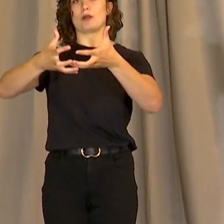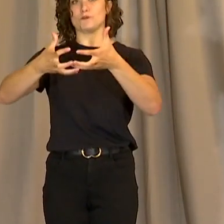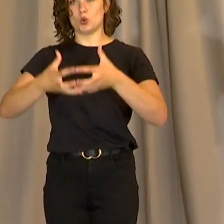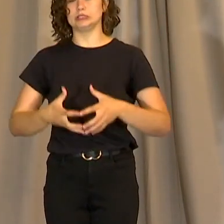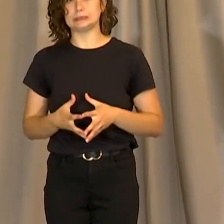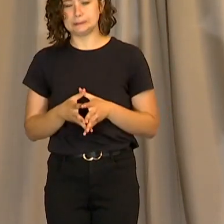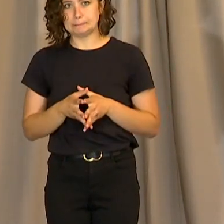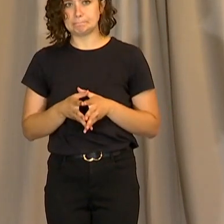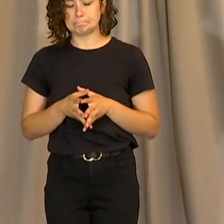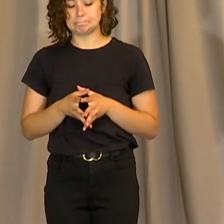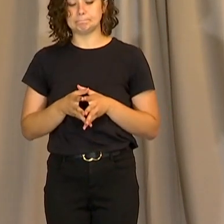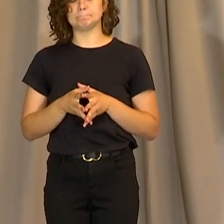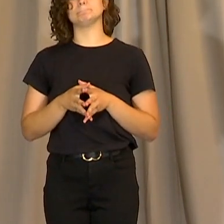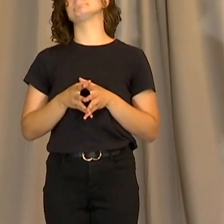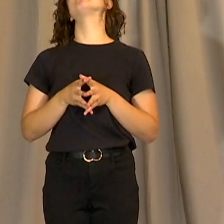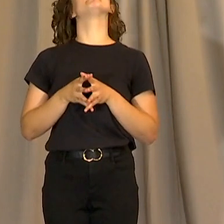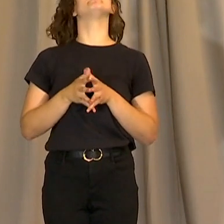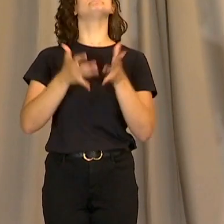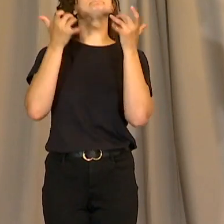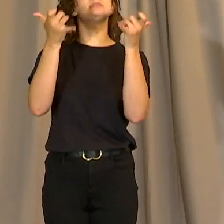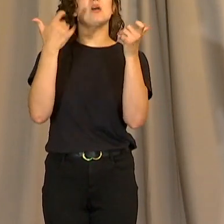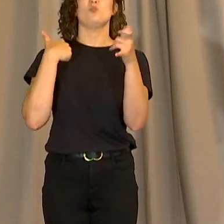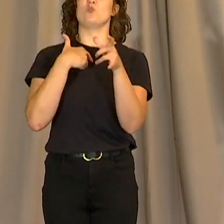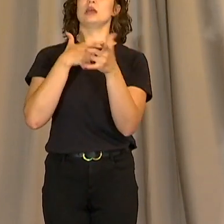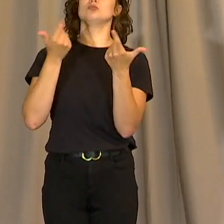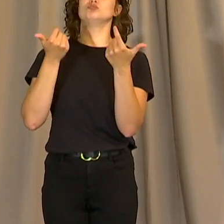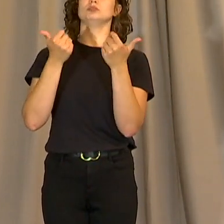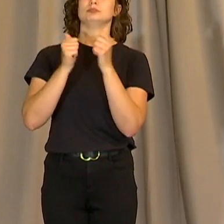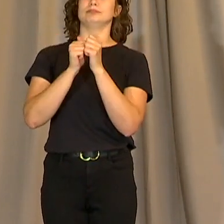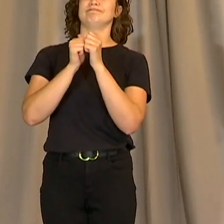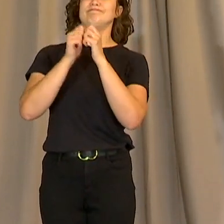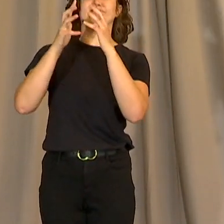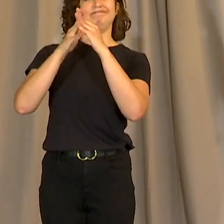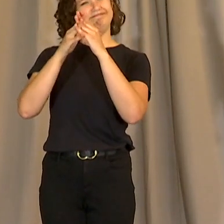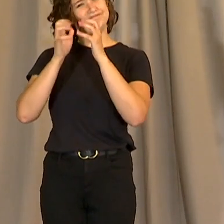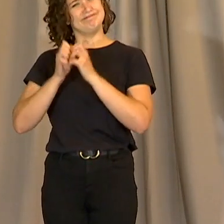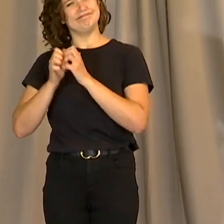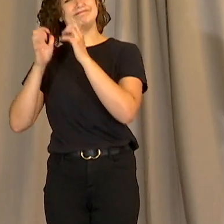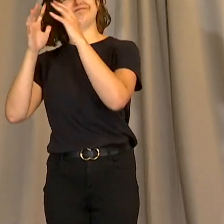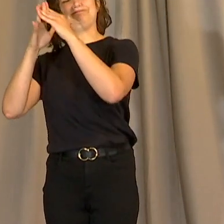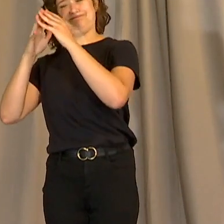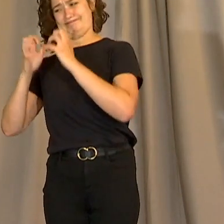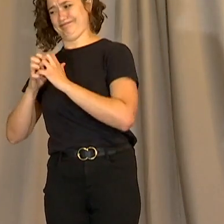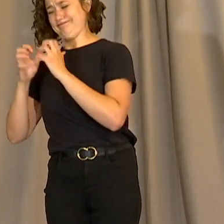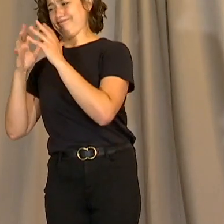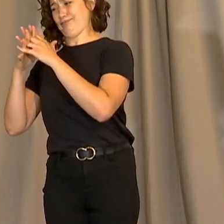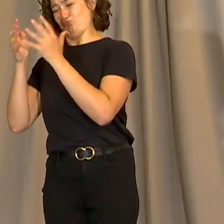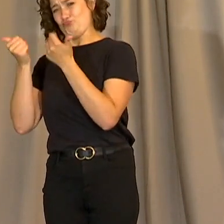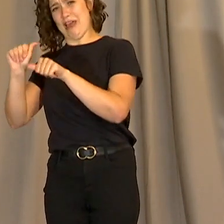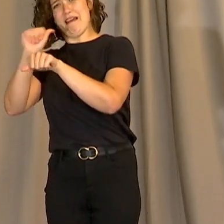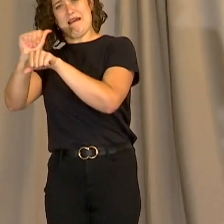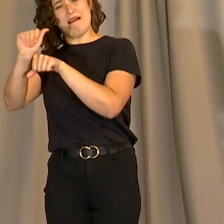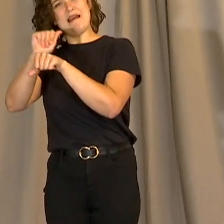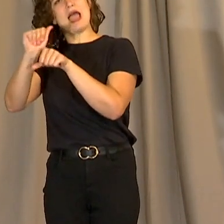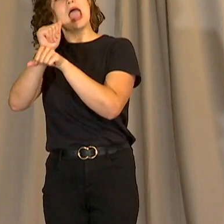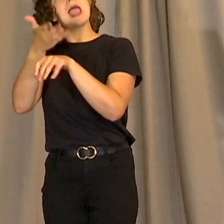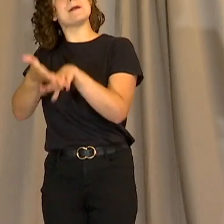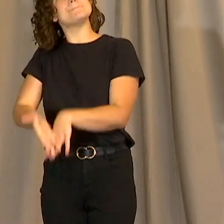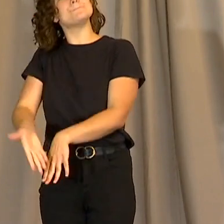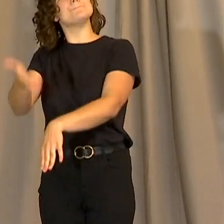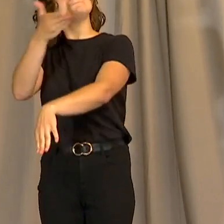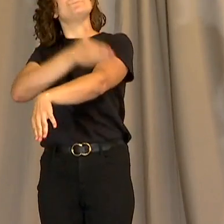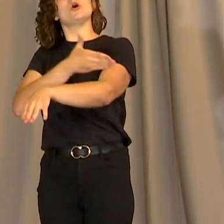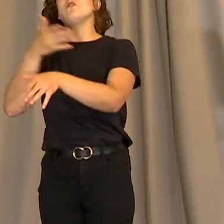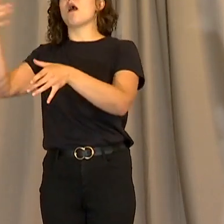are working on a number of efforts to improve the pipeline of teachers, and starting